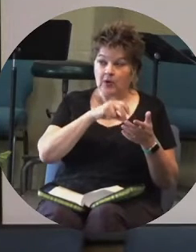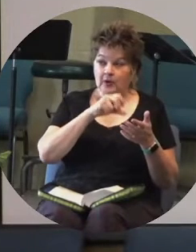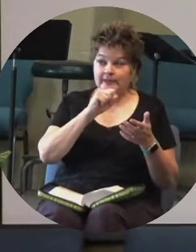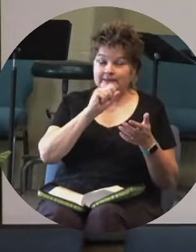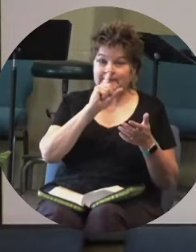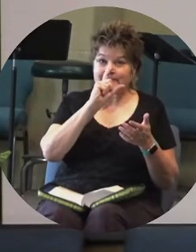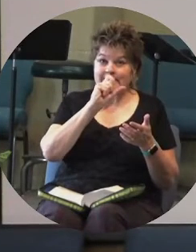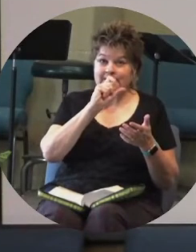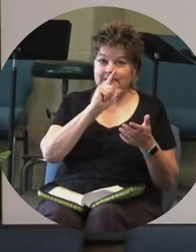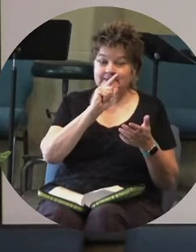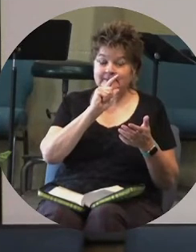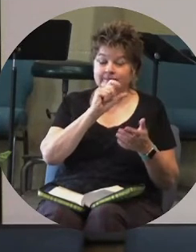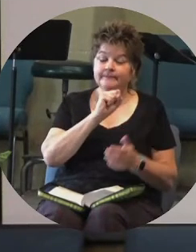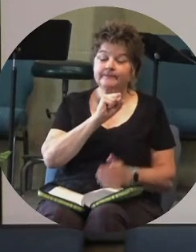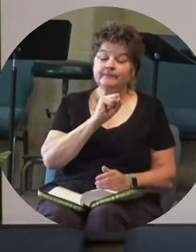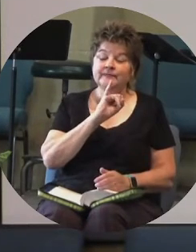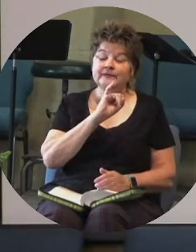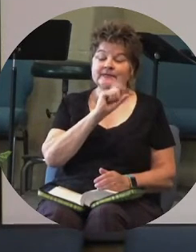before the authorities.